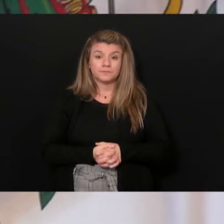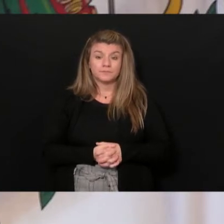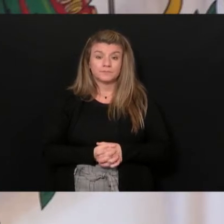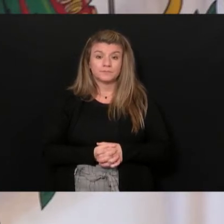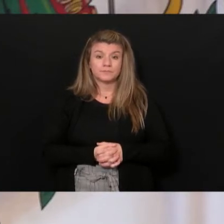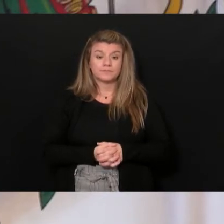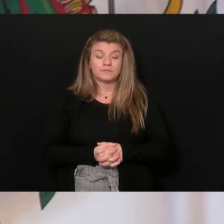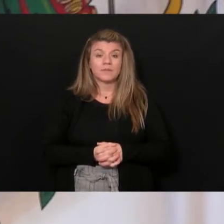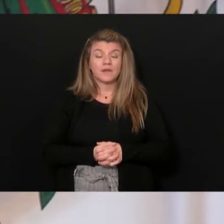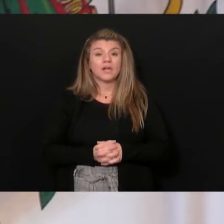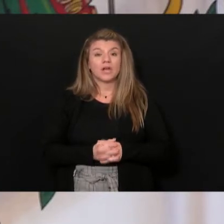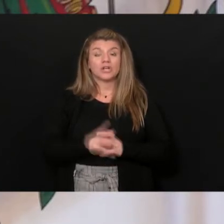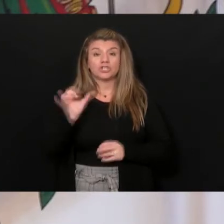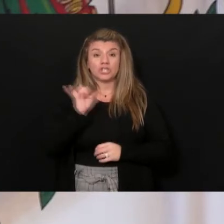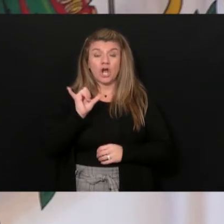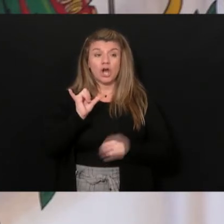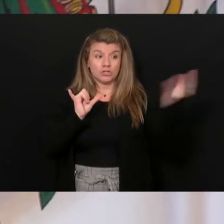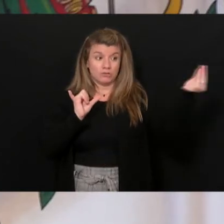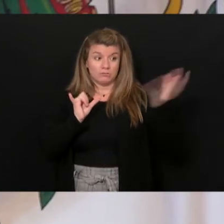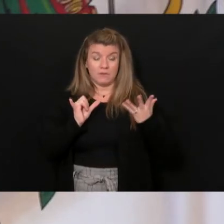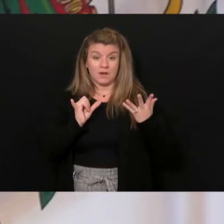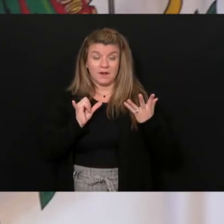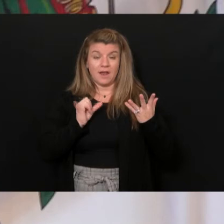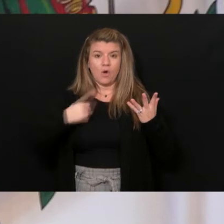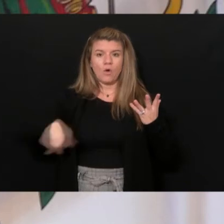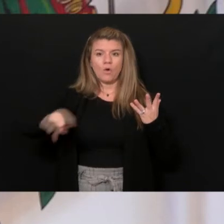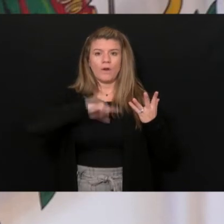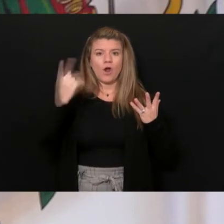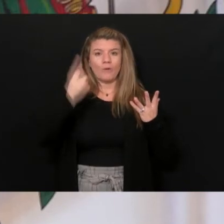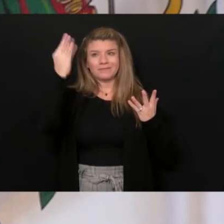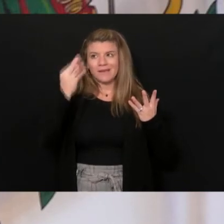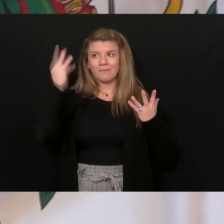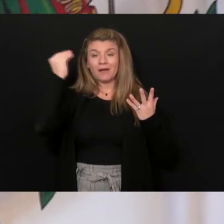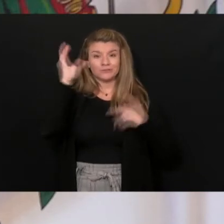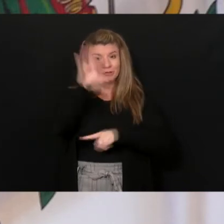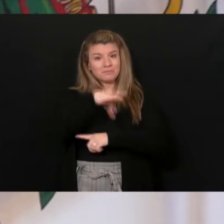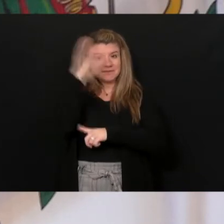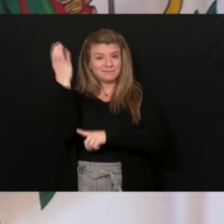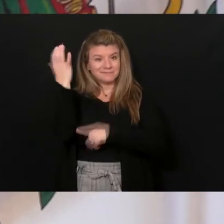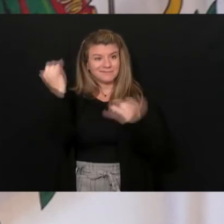One thing she talked about that's always on all of our minds, it's Christmas almost.